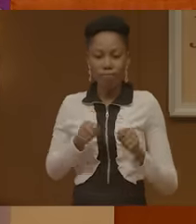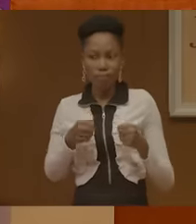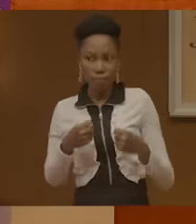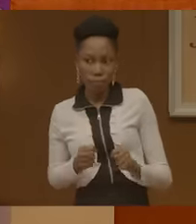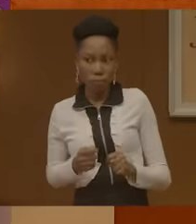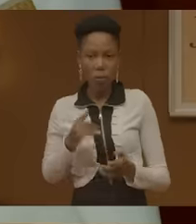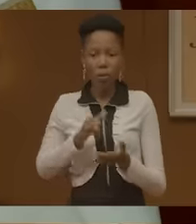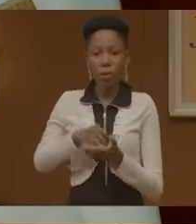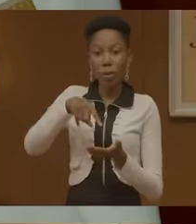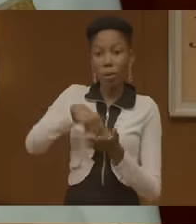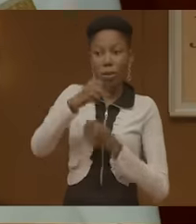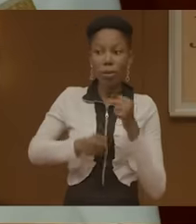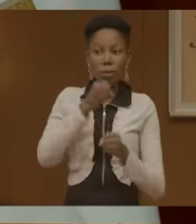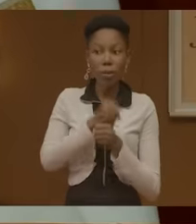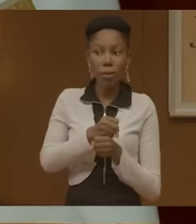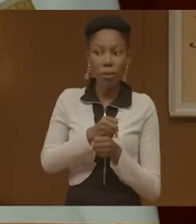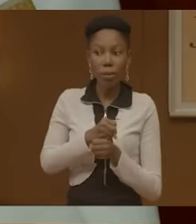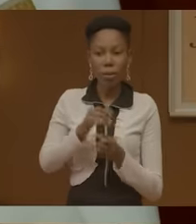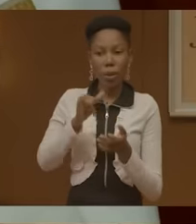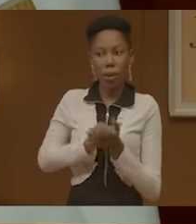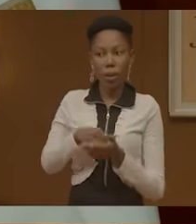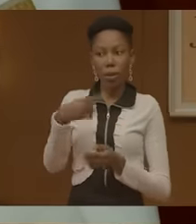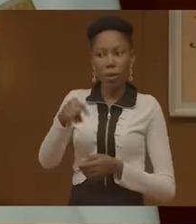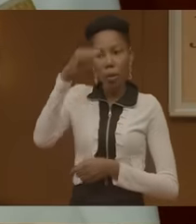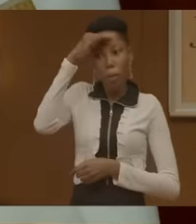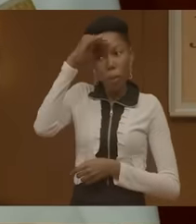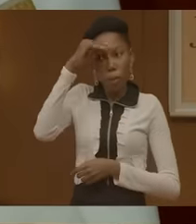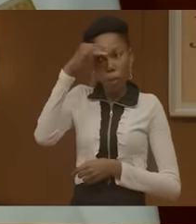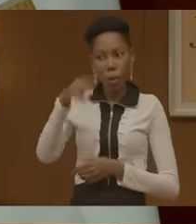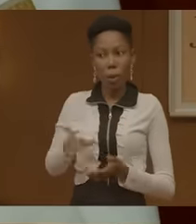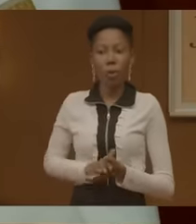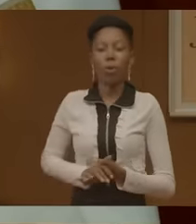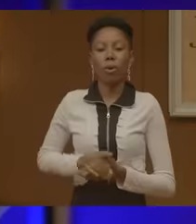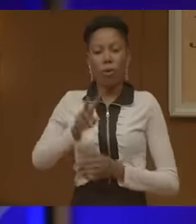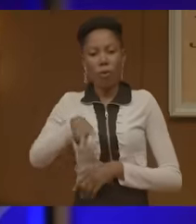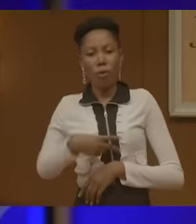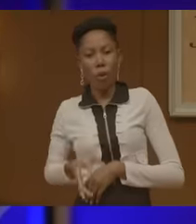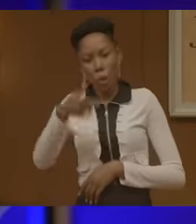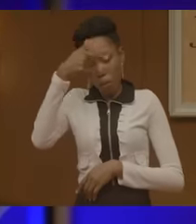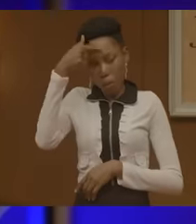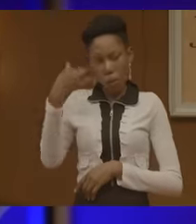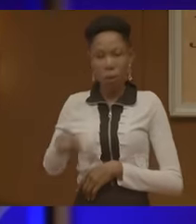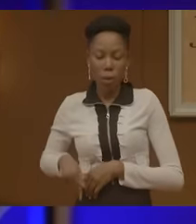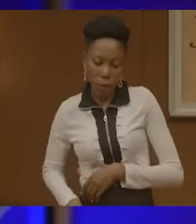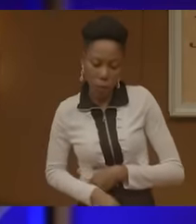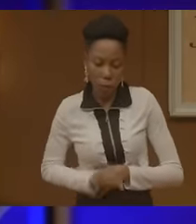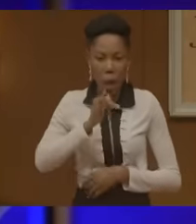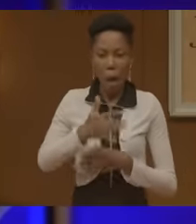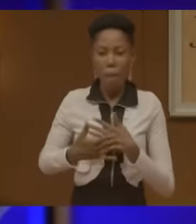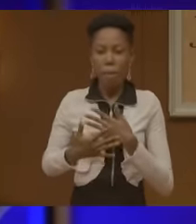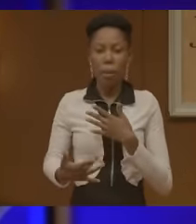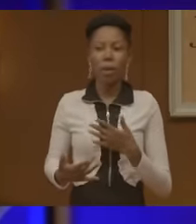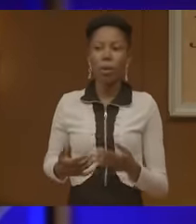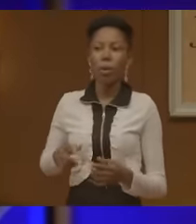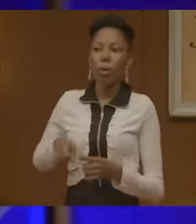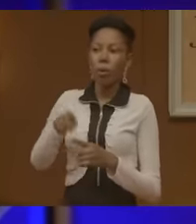February 9th of this year, he fainted because of this leg, because the leg was bleeding. I went to hawk at my two before I